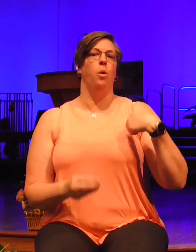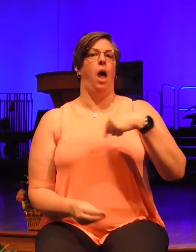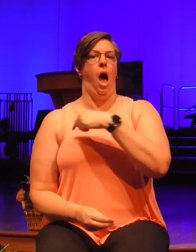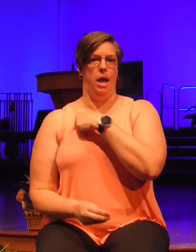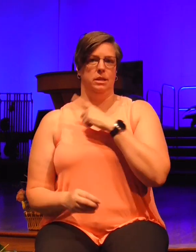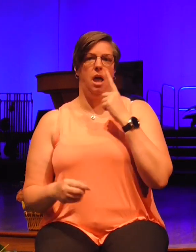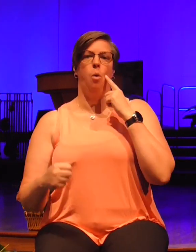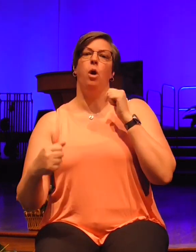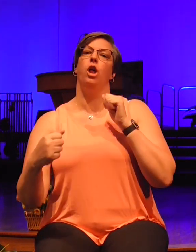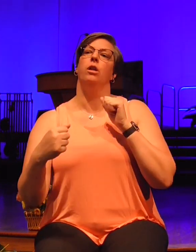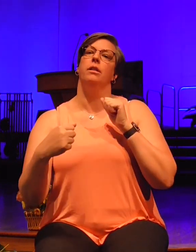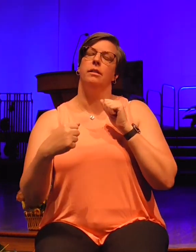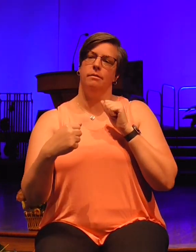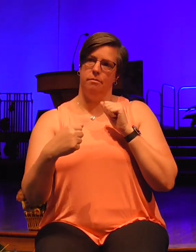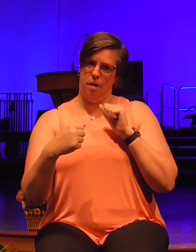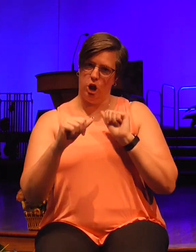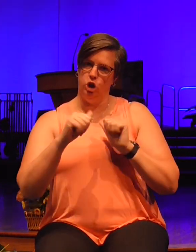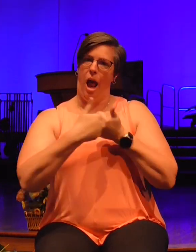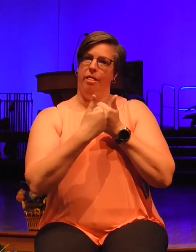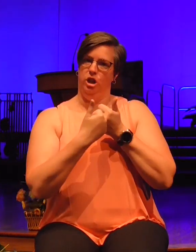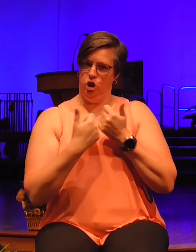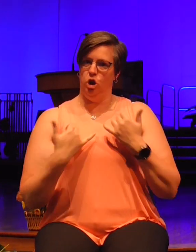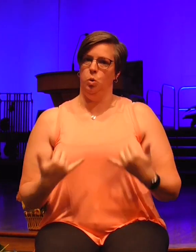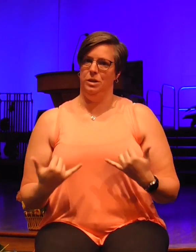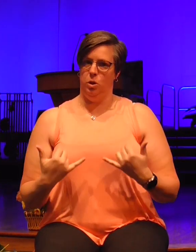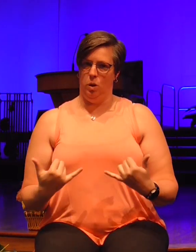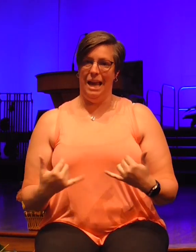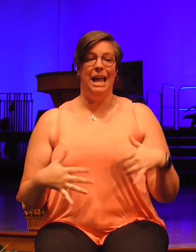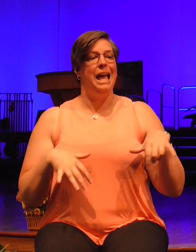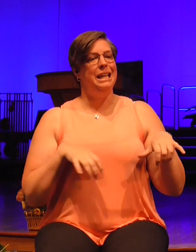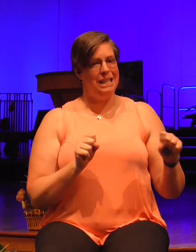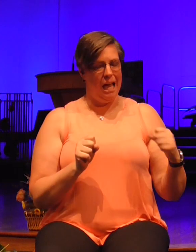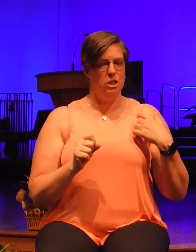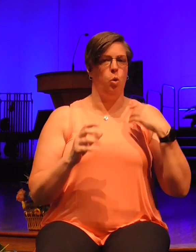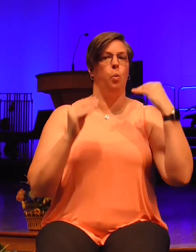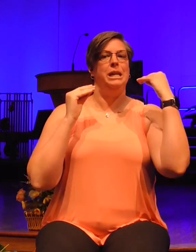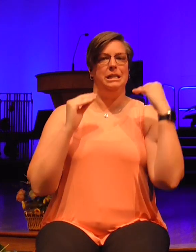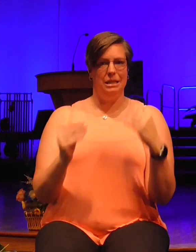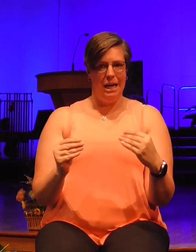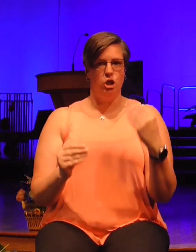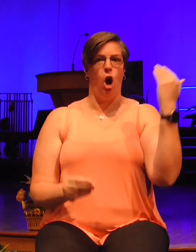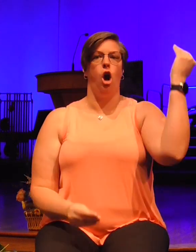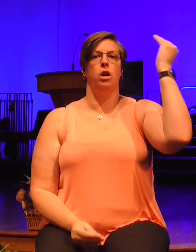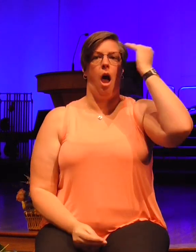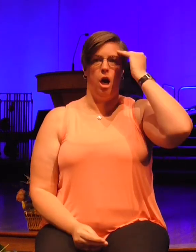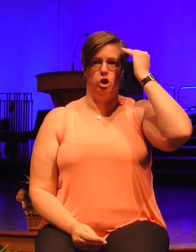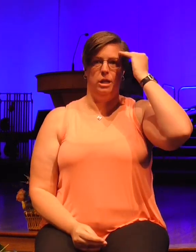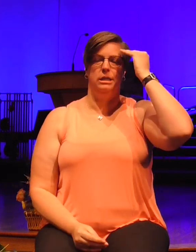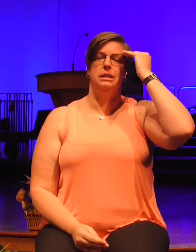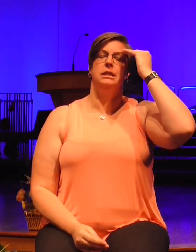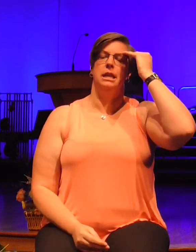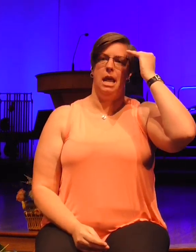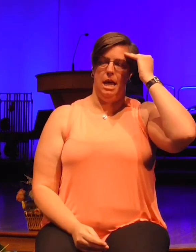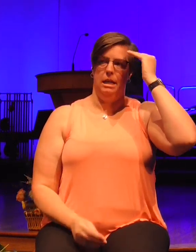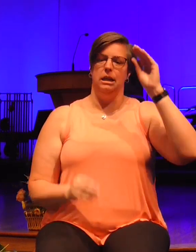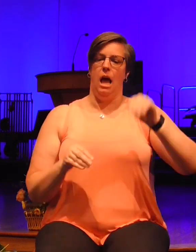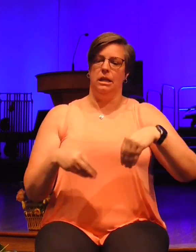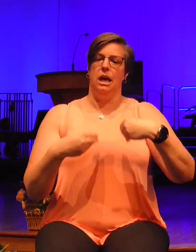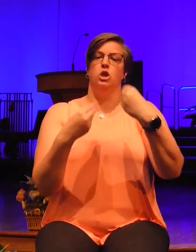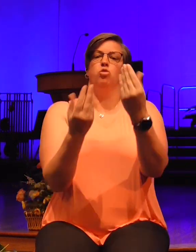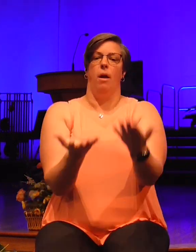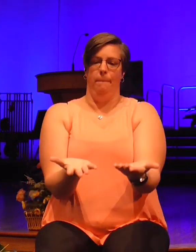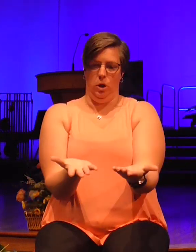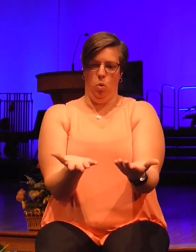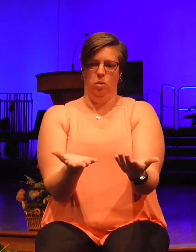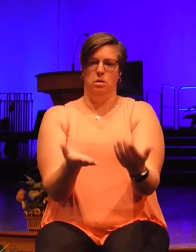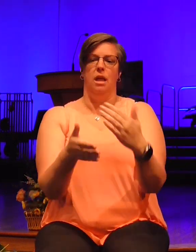us on today, and that is that, yes, we do teach that our consciousness contributes to the outcomes of our life. And yes, there